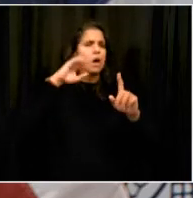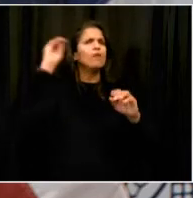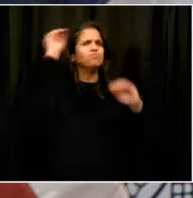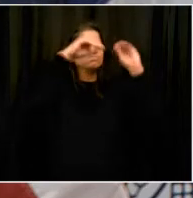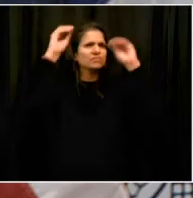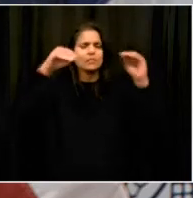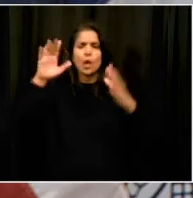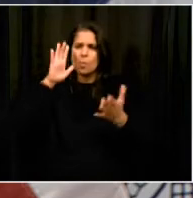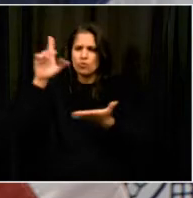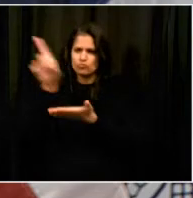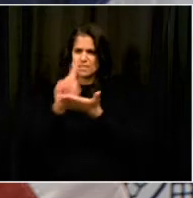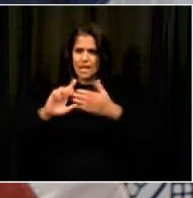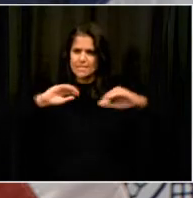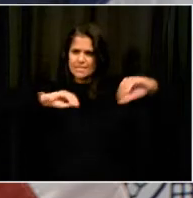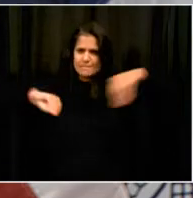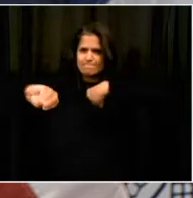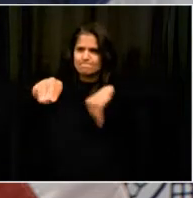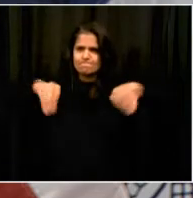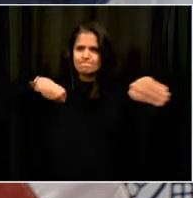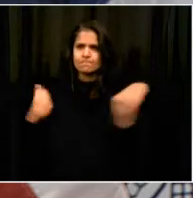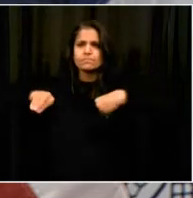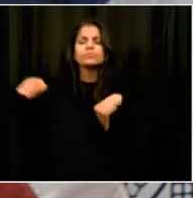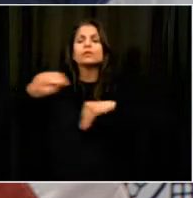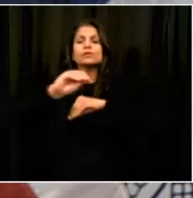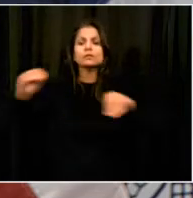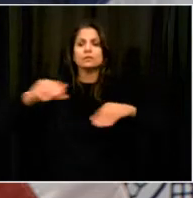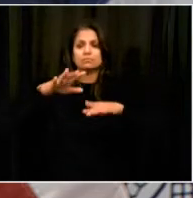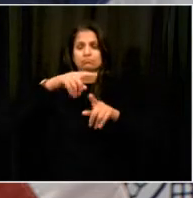believe, Jake, that Vision Zero is proven.